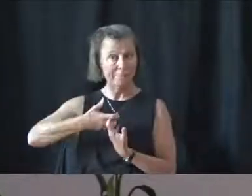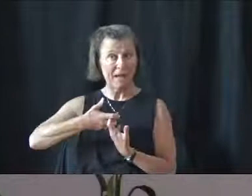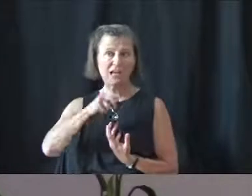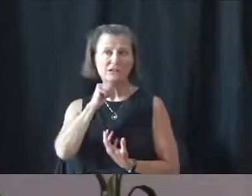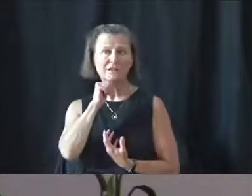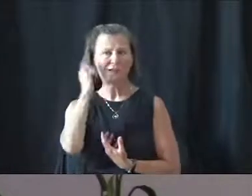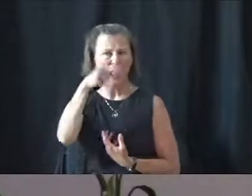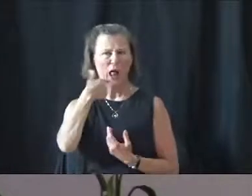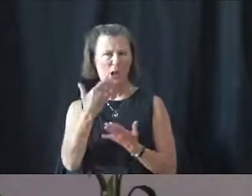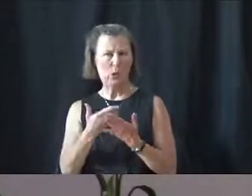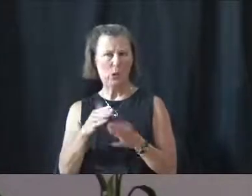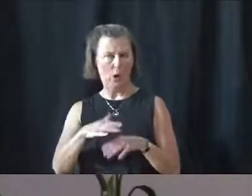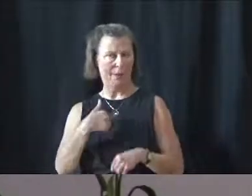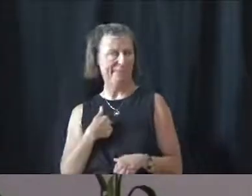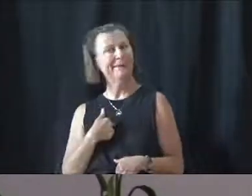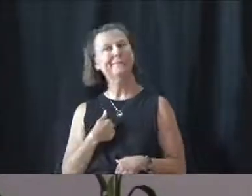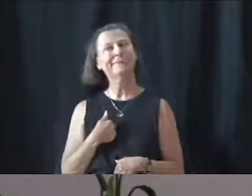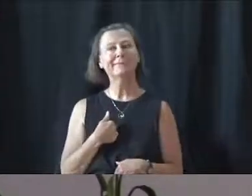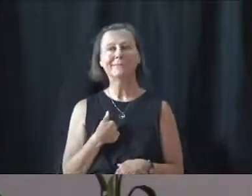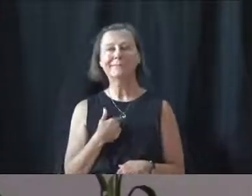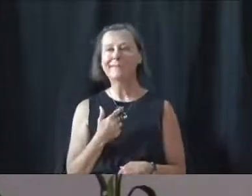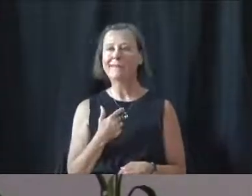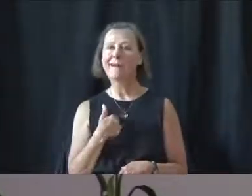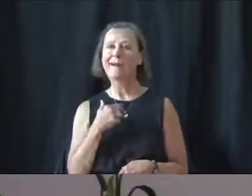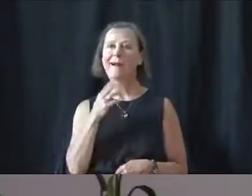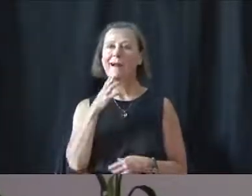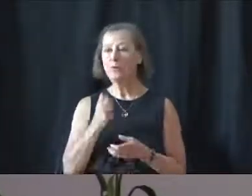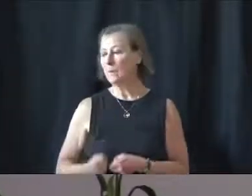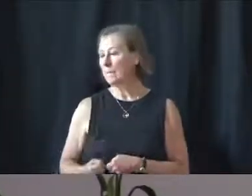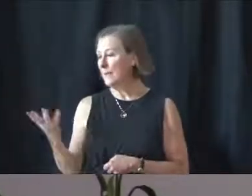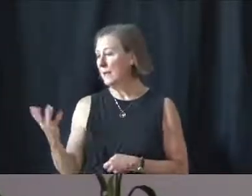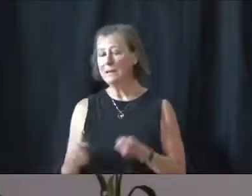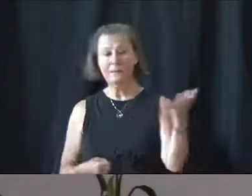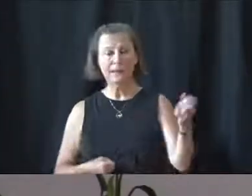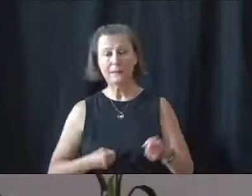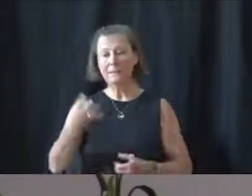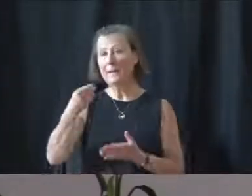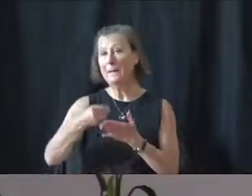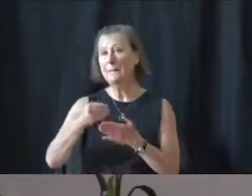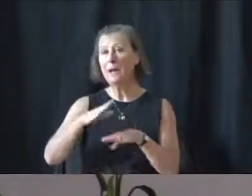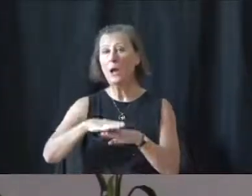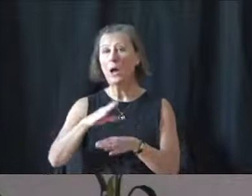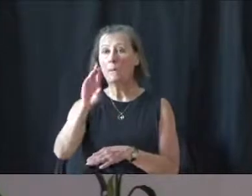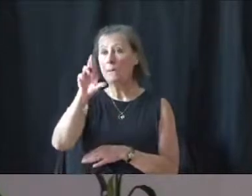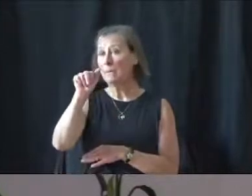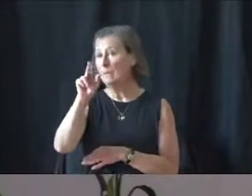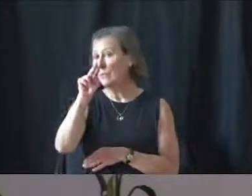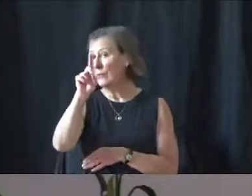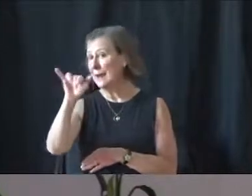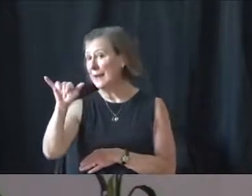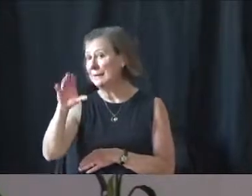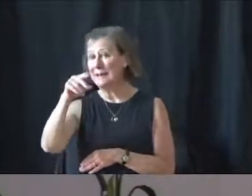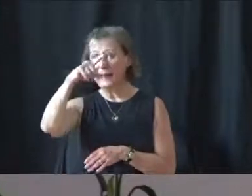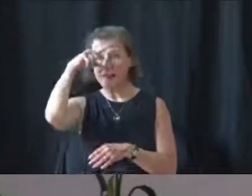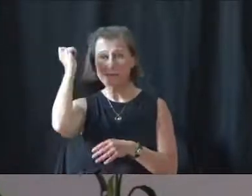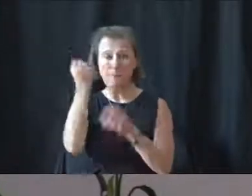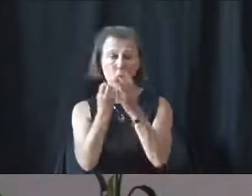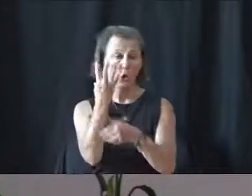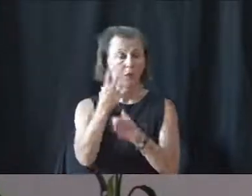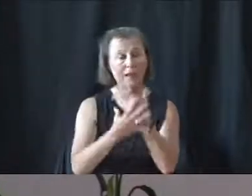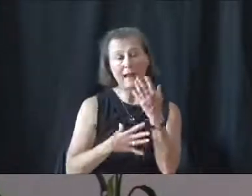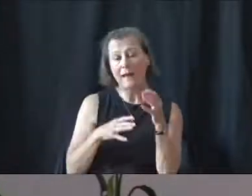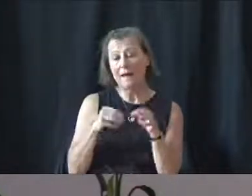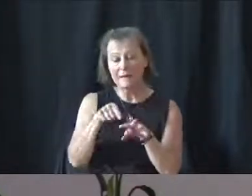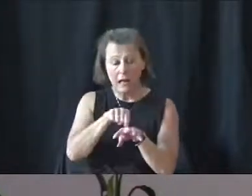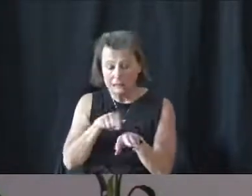me. I shall spend my pension on brandy and summer gloves and satin sandals, and say we